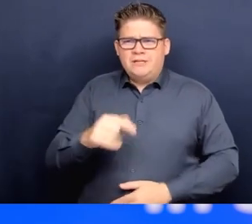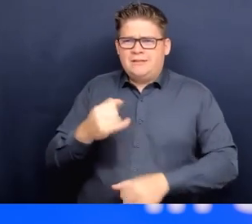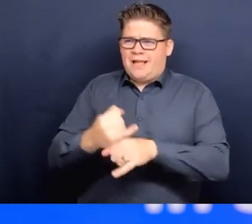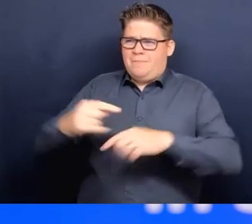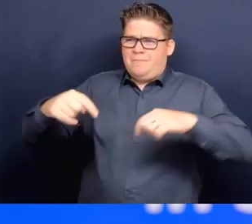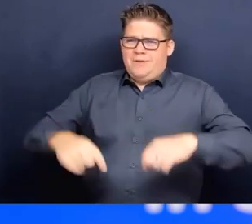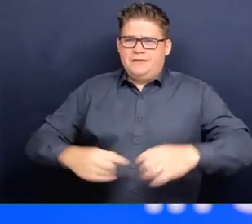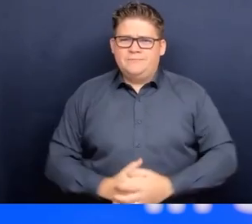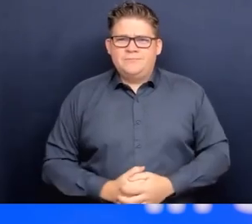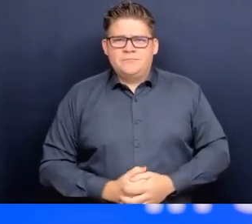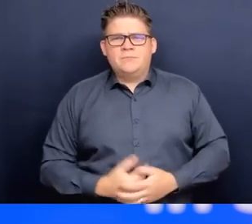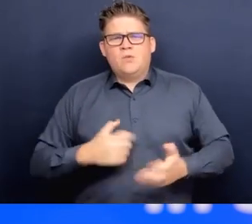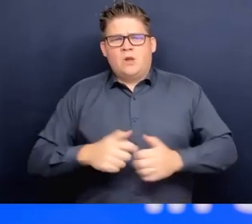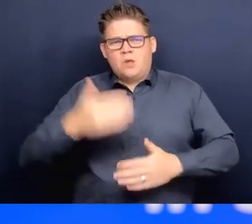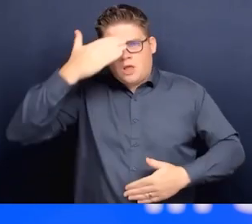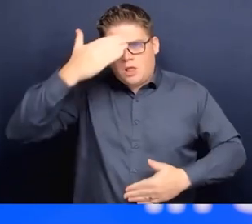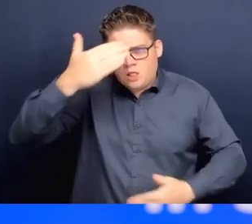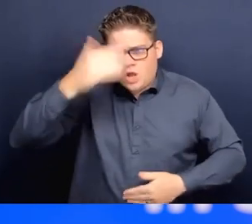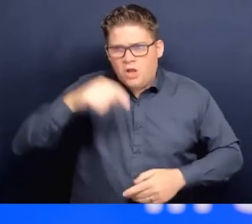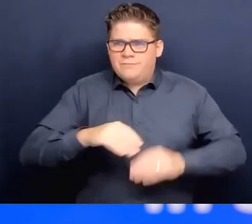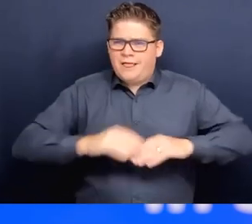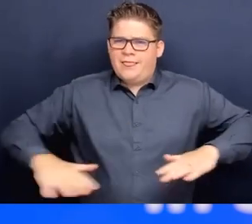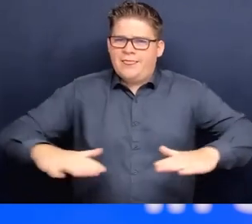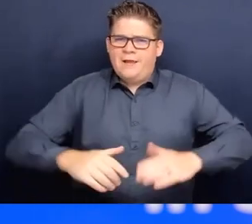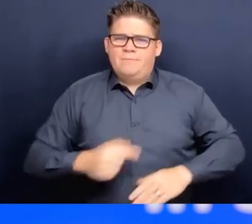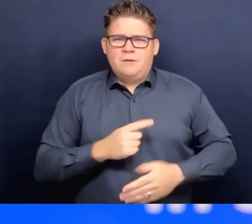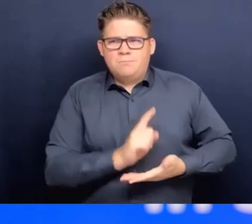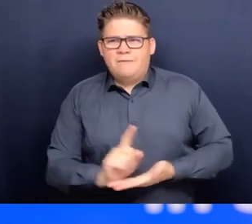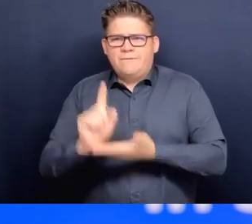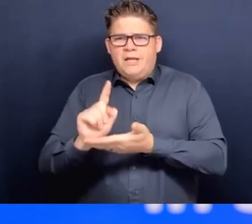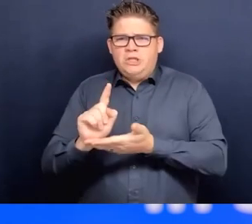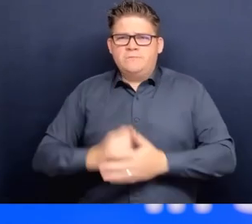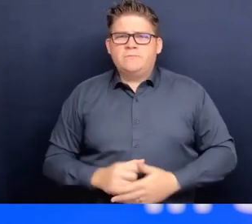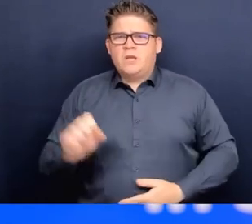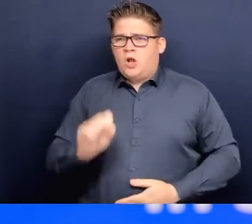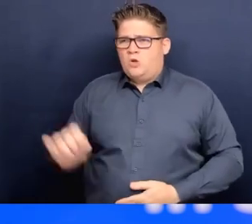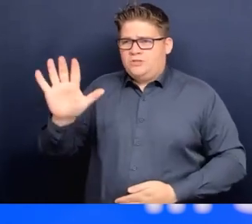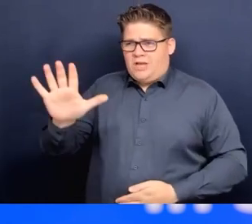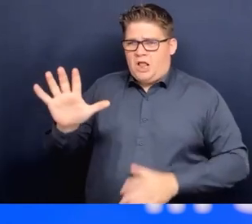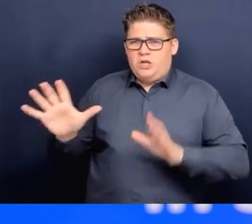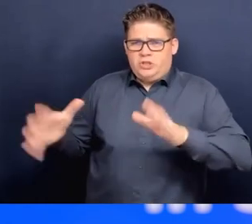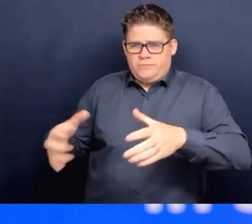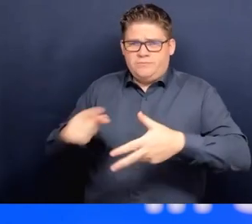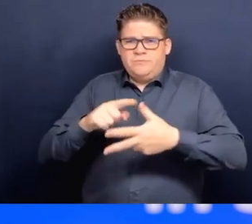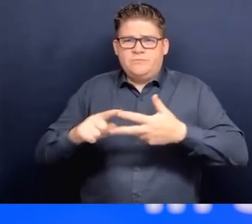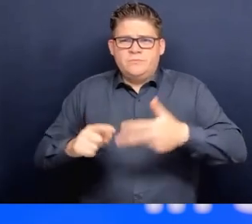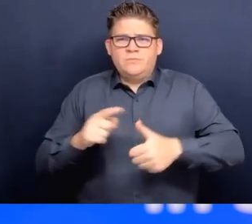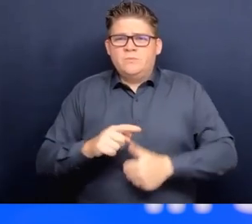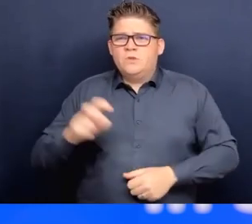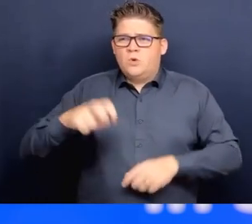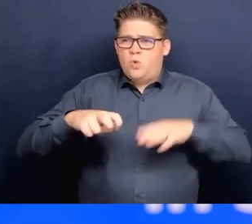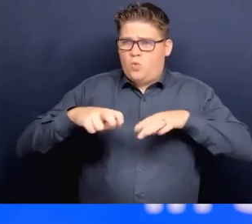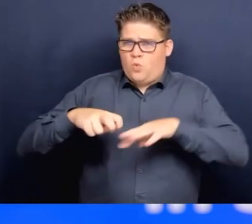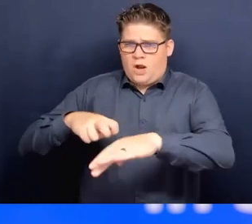all of you to SFU's Surrey campus. I too want to acknowledge the land that we're on. We're privileged